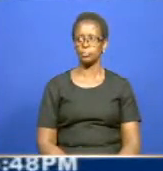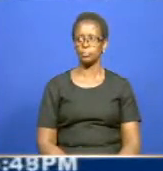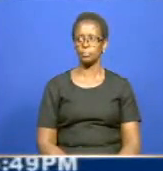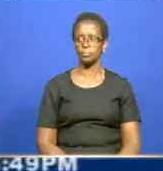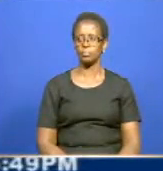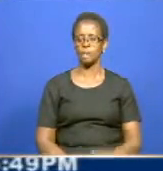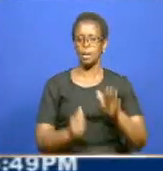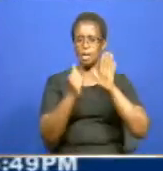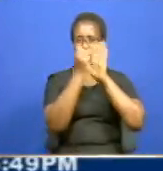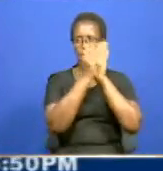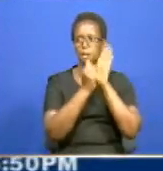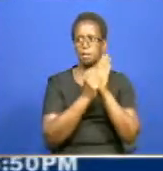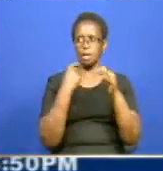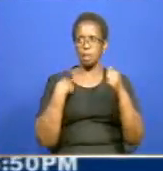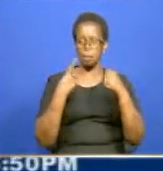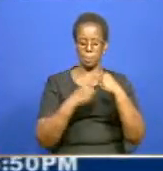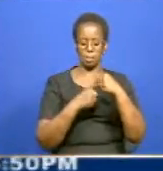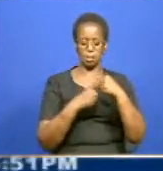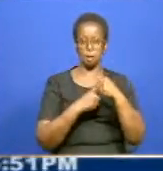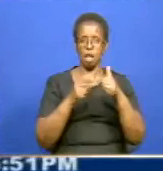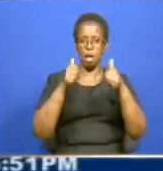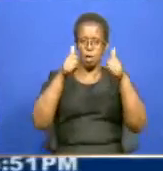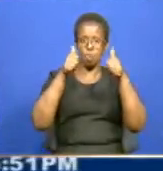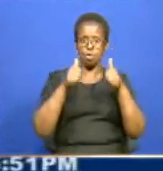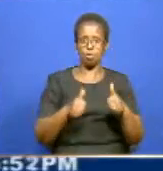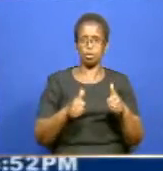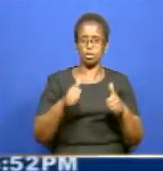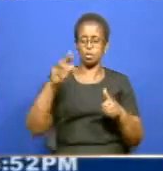Order number 6, notices of motion.